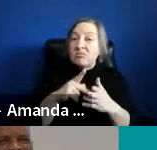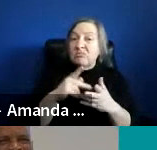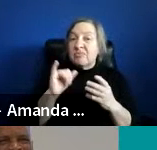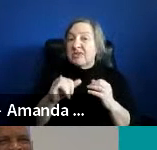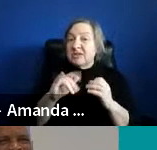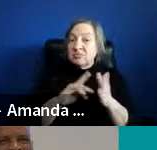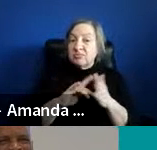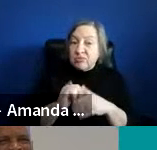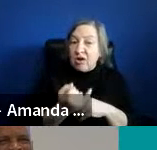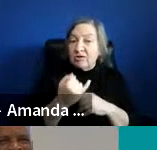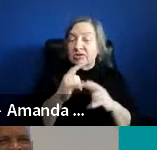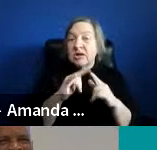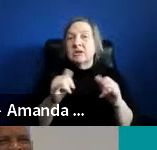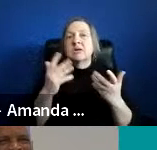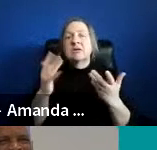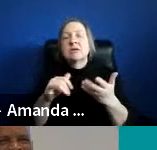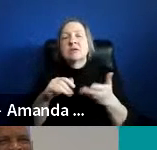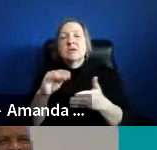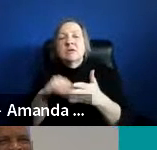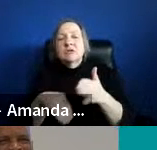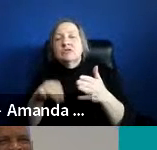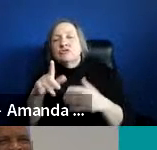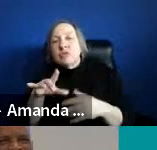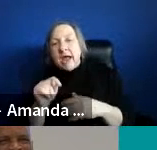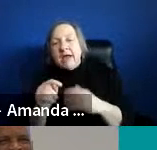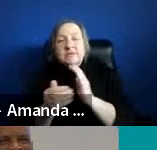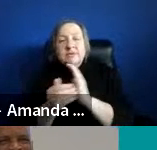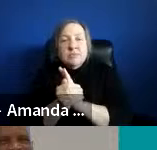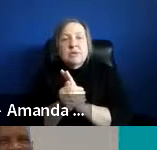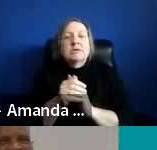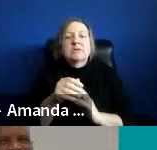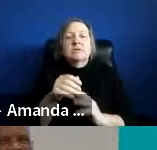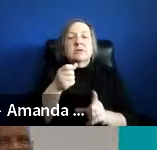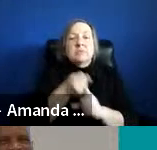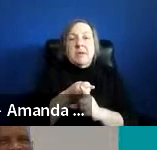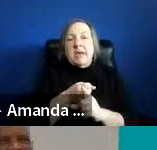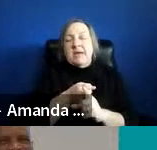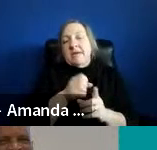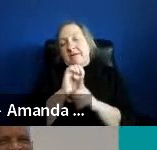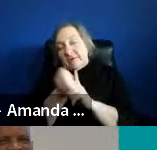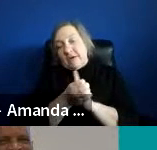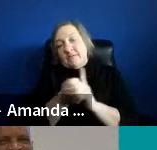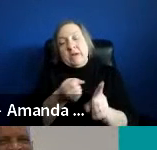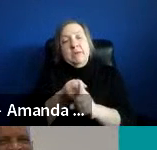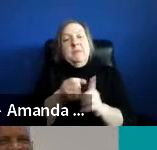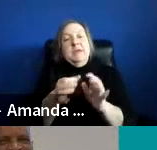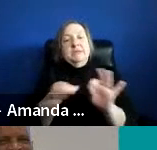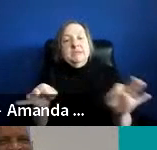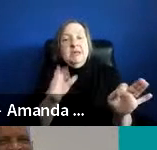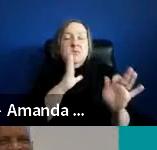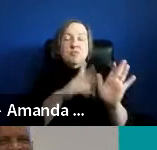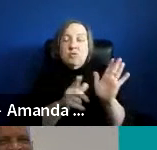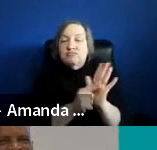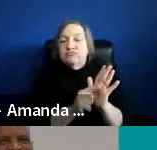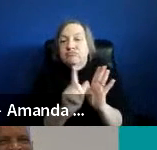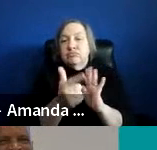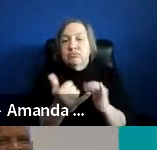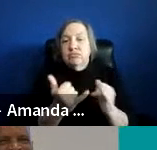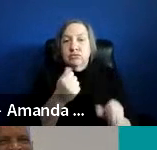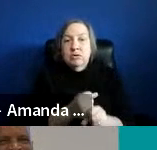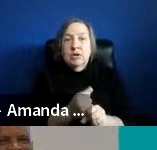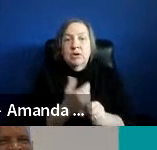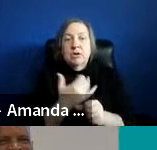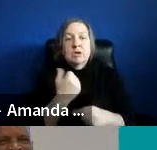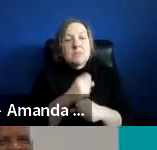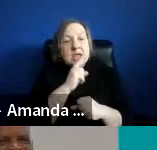draft supplemental environmental impact statement that will be published, you know, later this year, that, you know, we're really wanting to make sure we get out